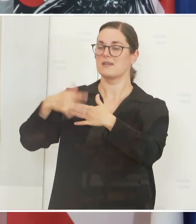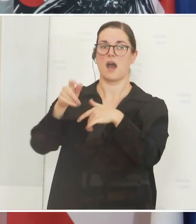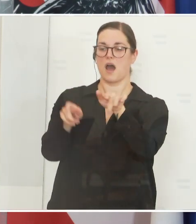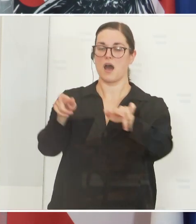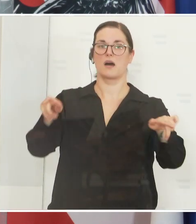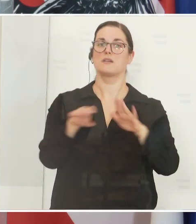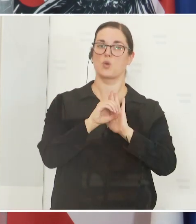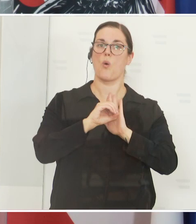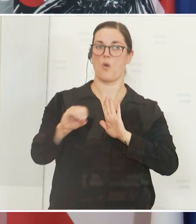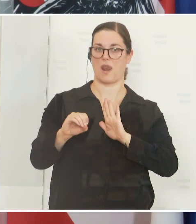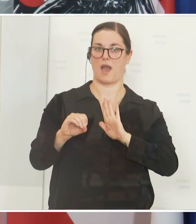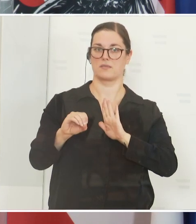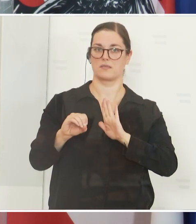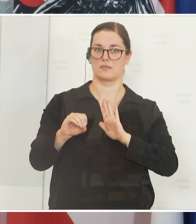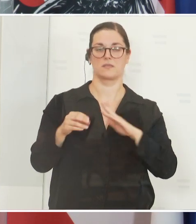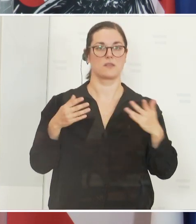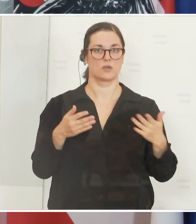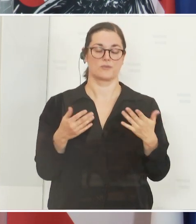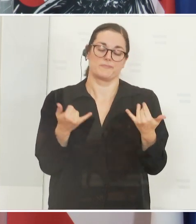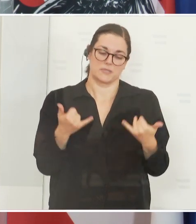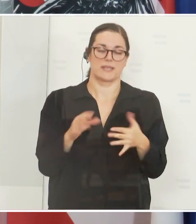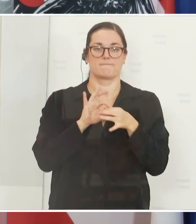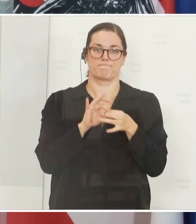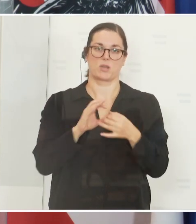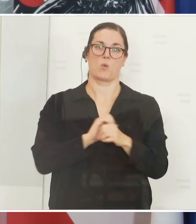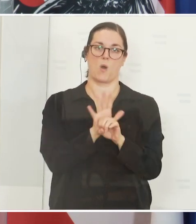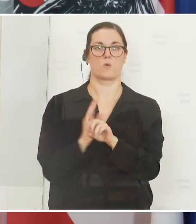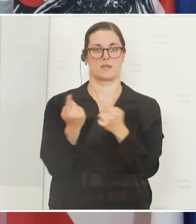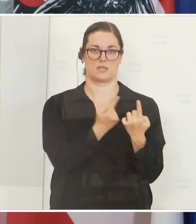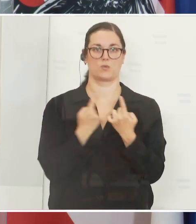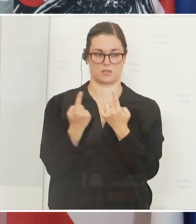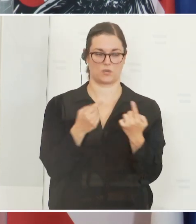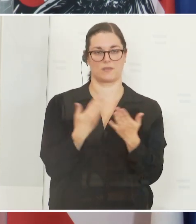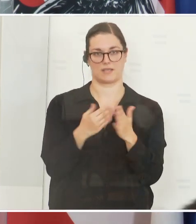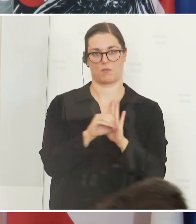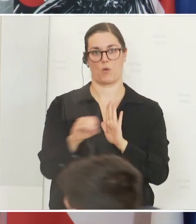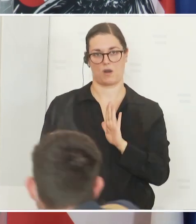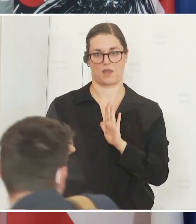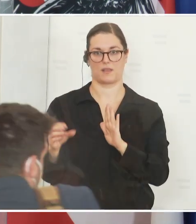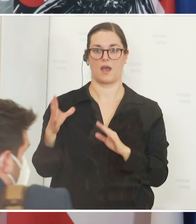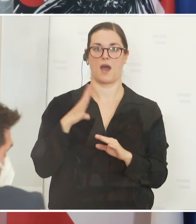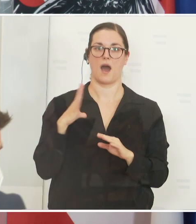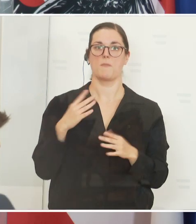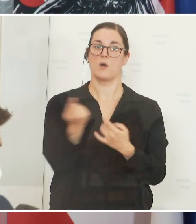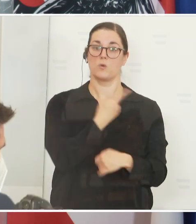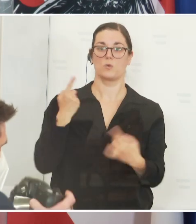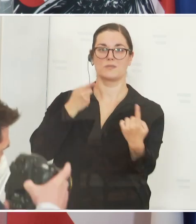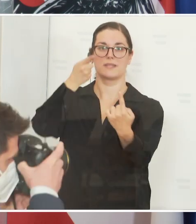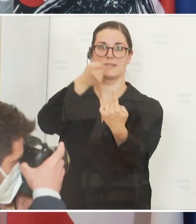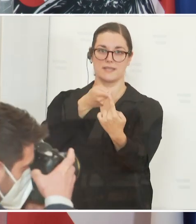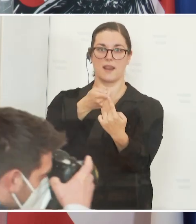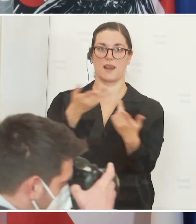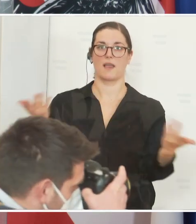virtual format due to the current health situation. Our aim in organizing this conference was simple. We wanted